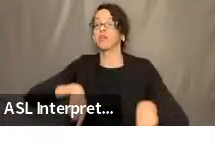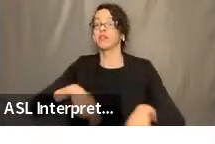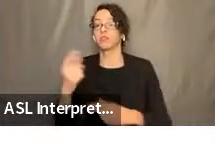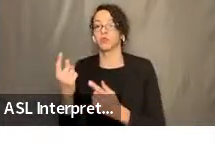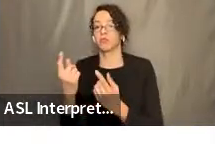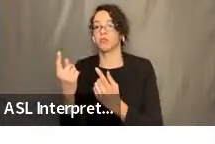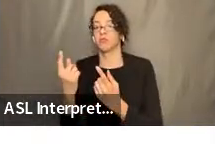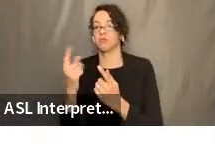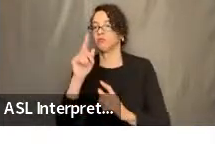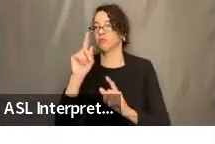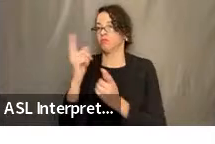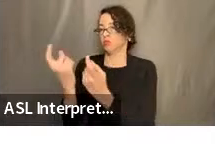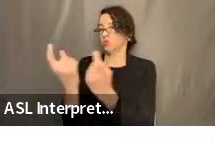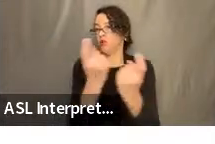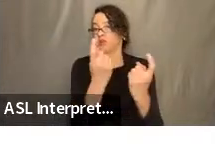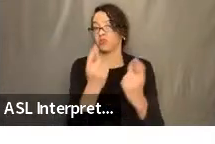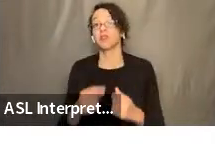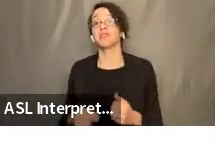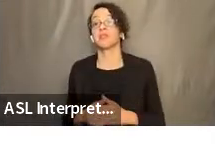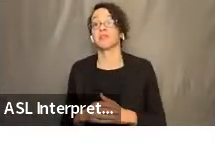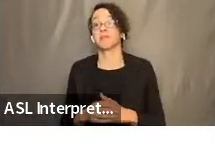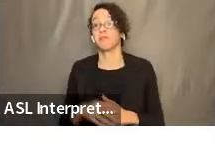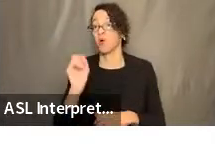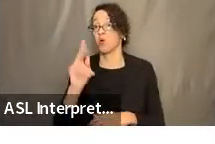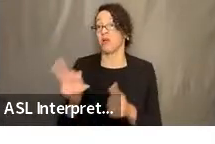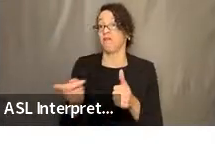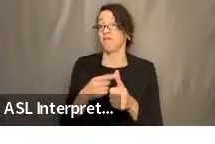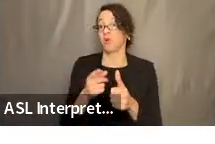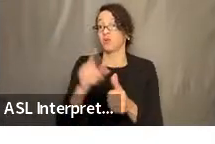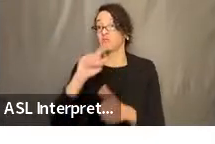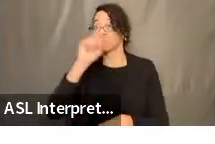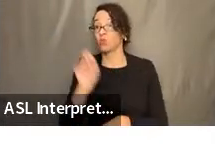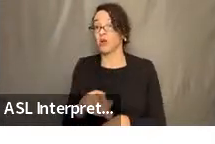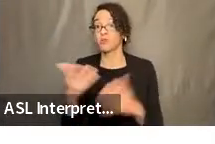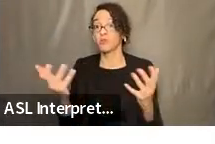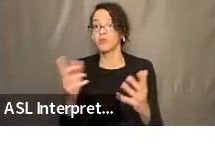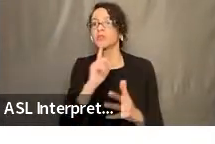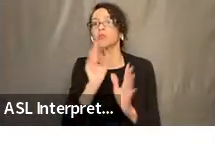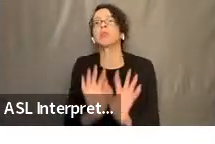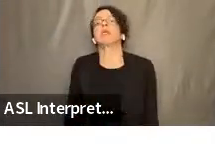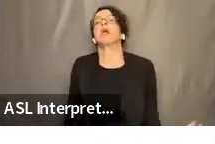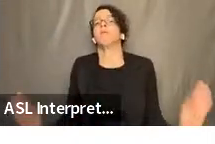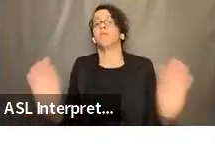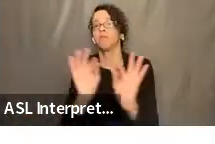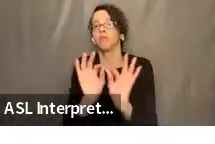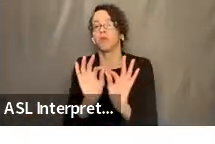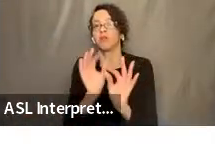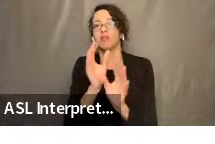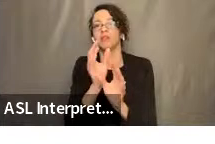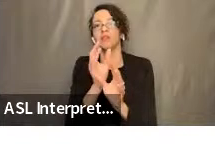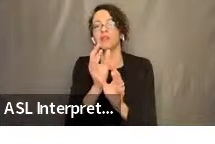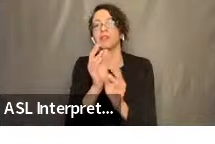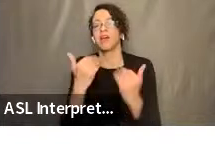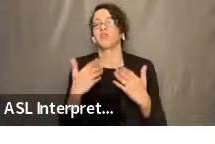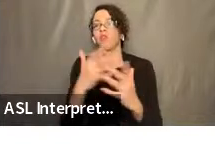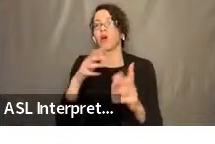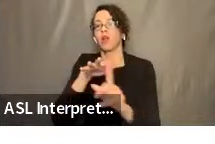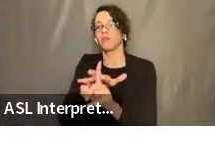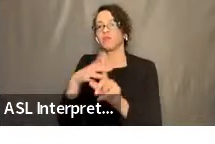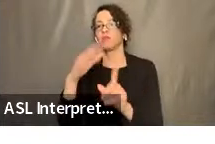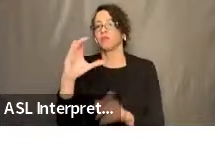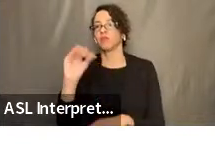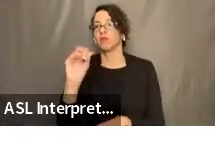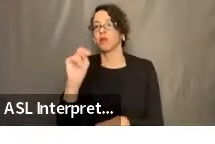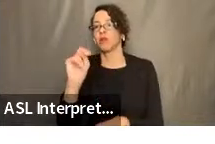Okay, this first question is, it's really important and gives a lot of context. So the